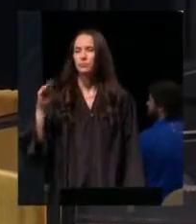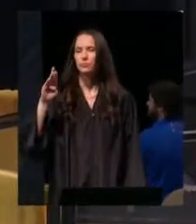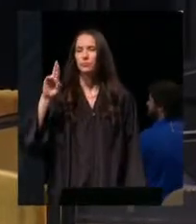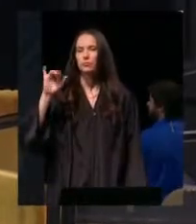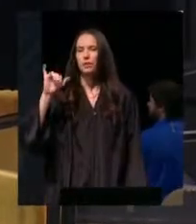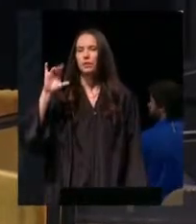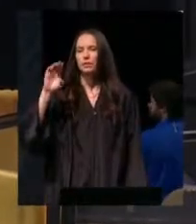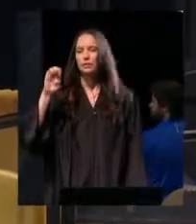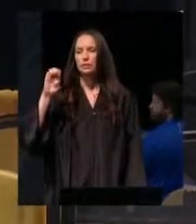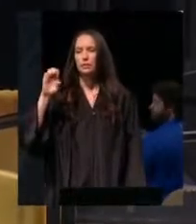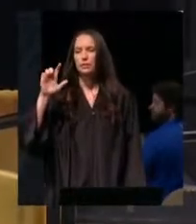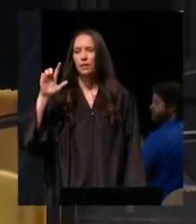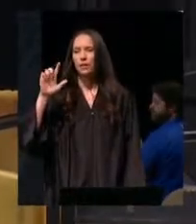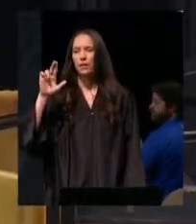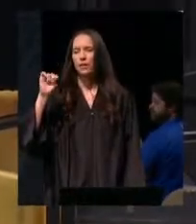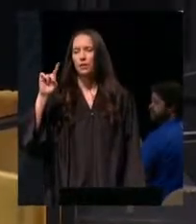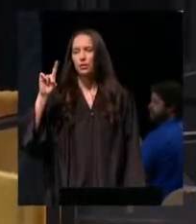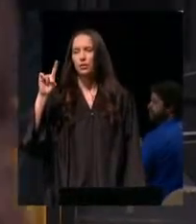Bryce Lundgren.